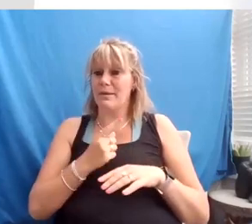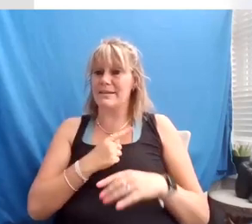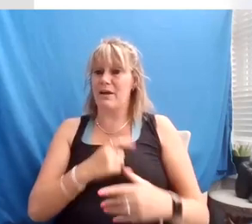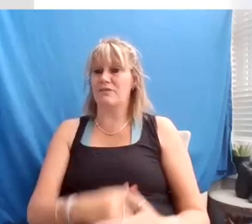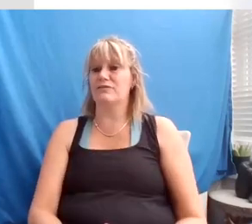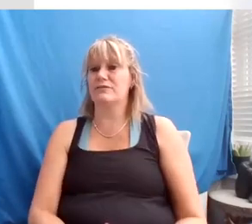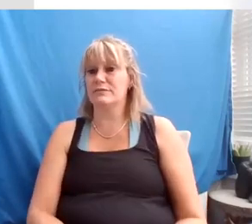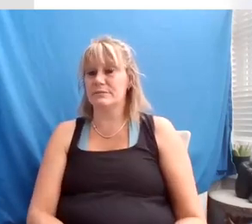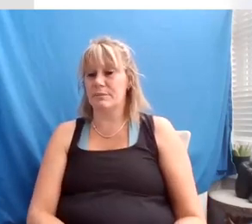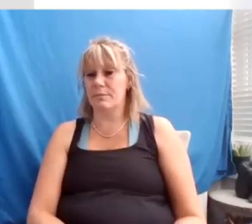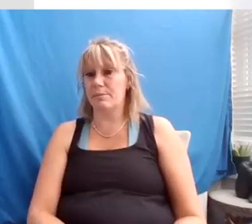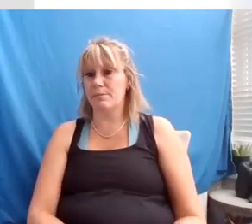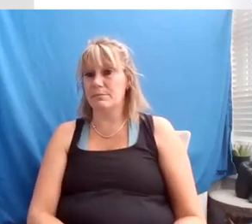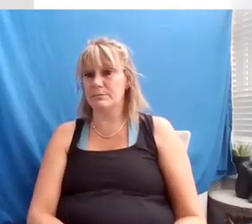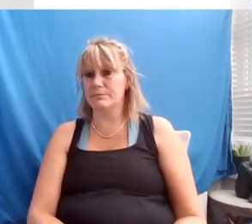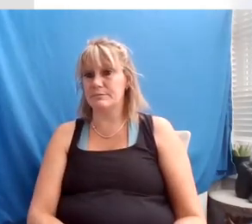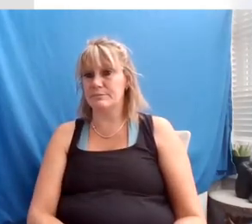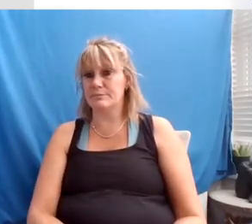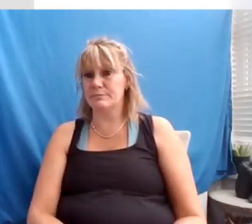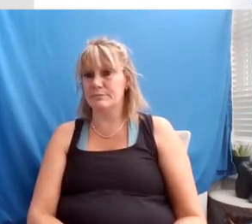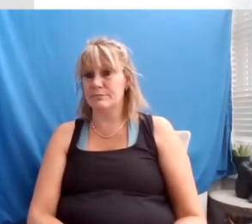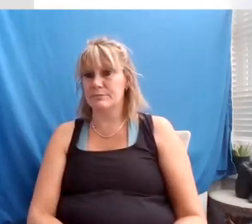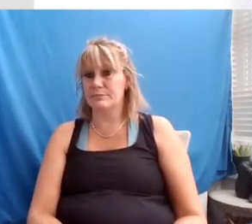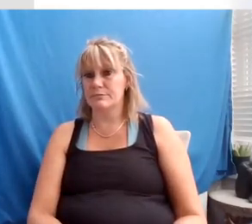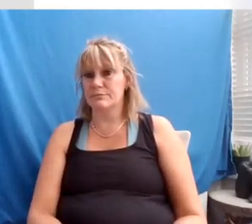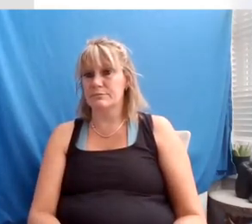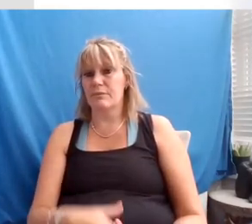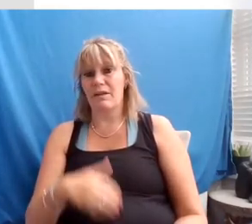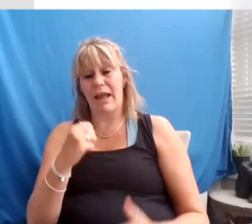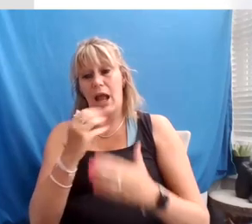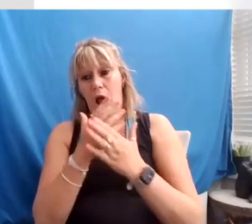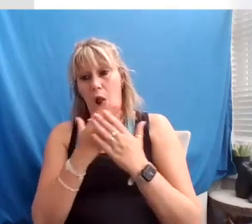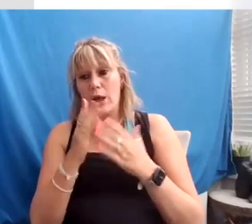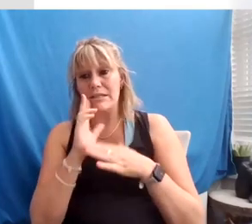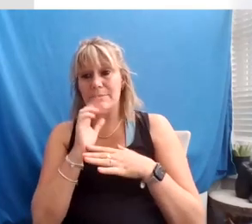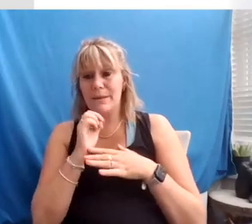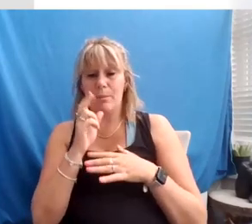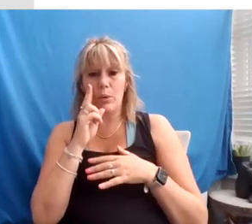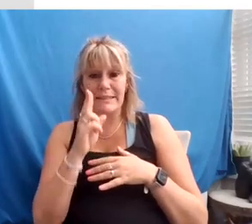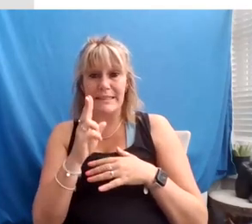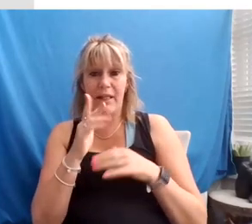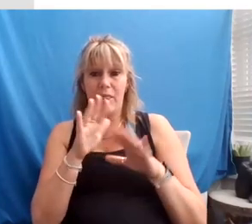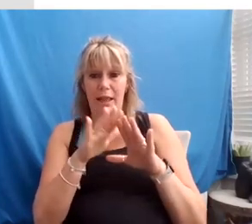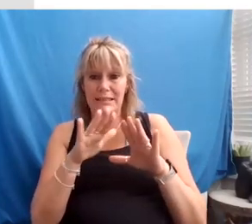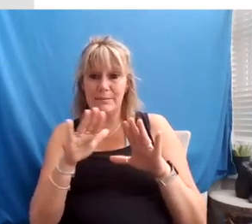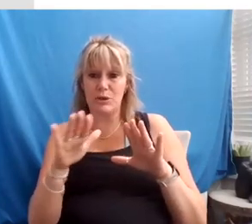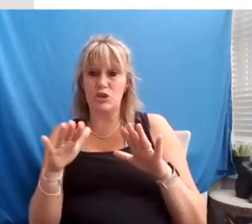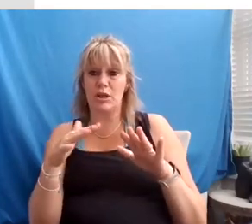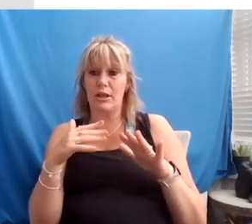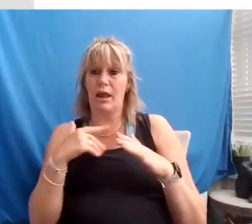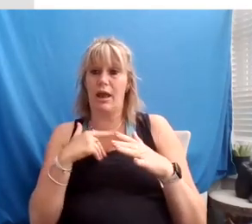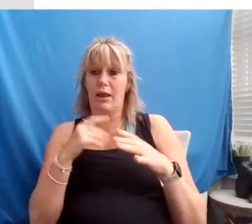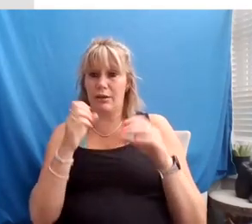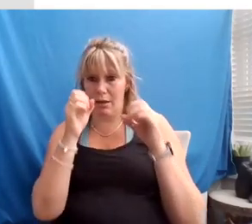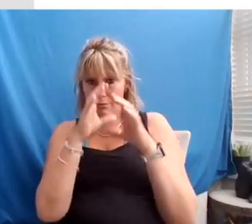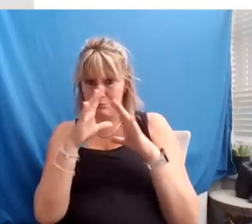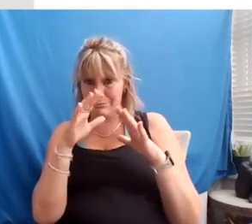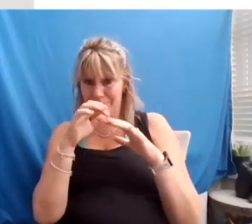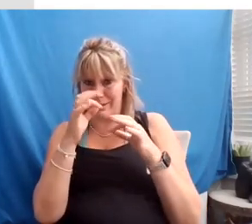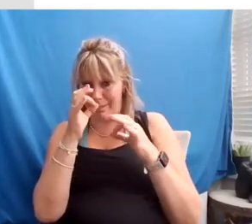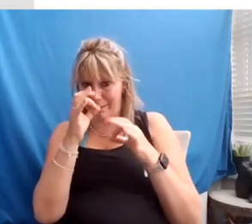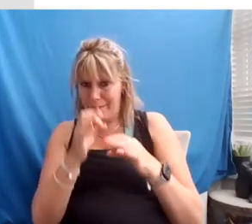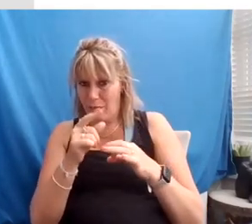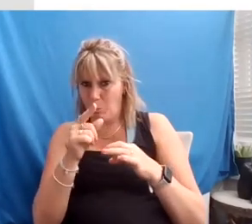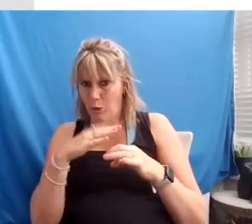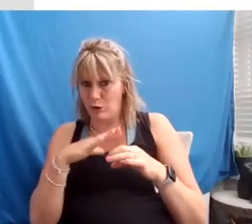And I hope that lots of people see the show and are inspired by different things. So now for something completely different, which I